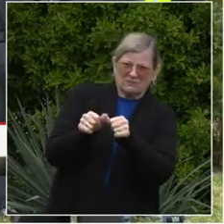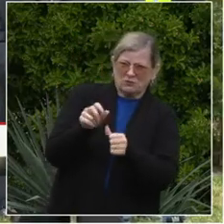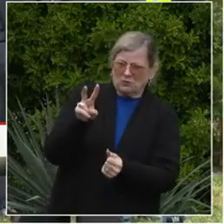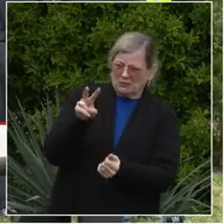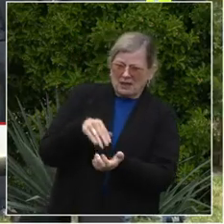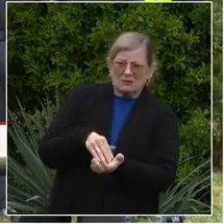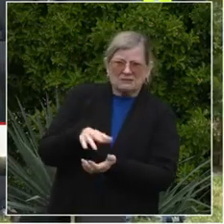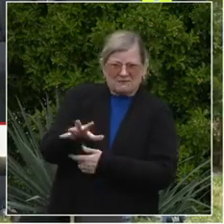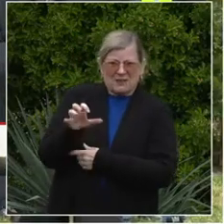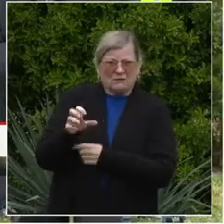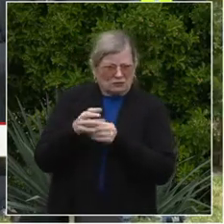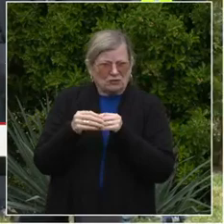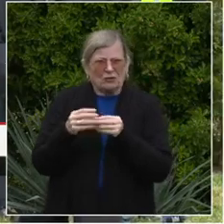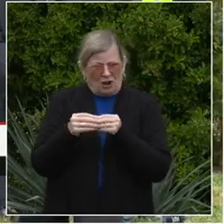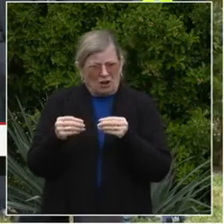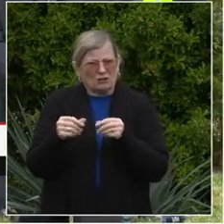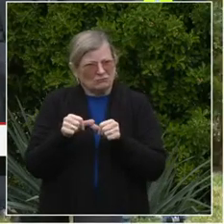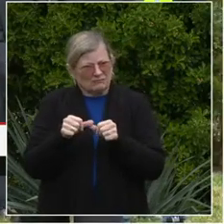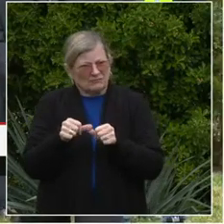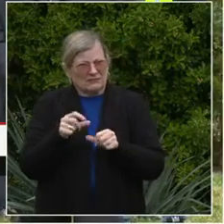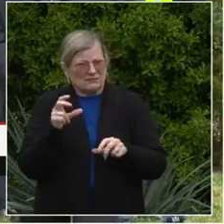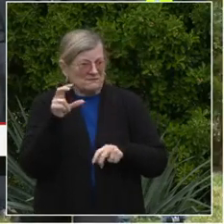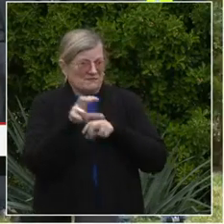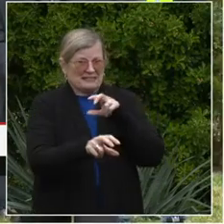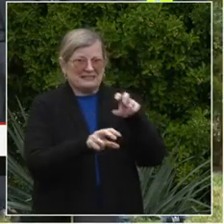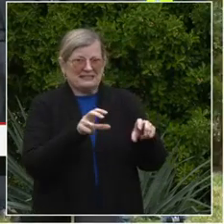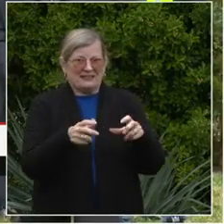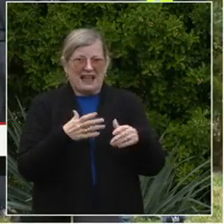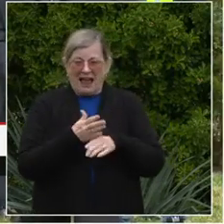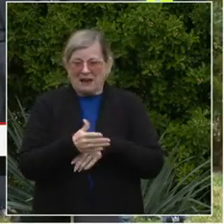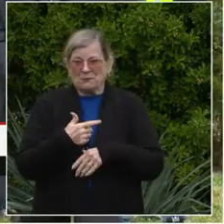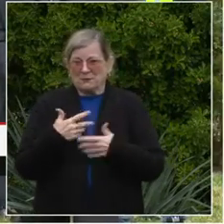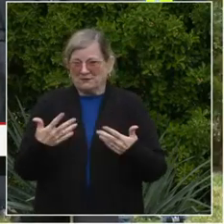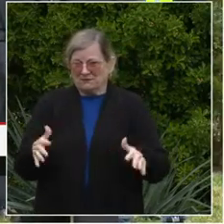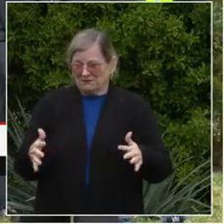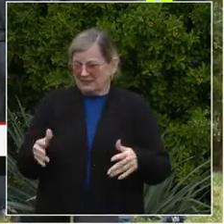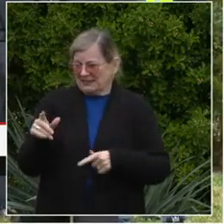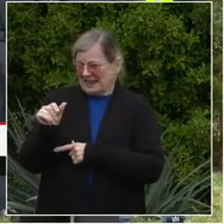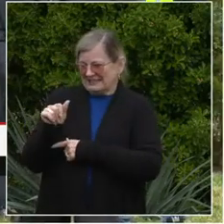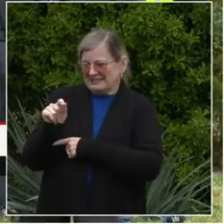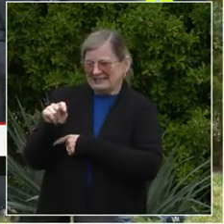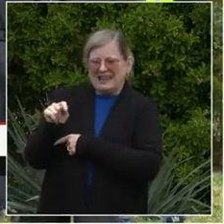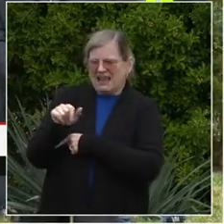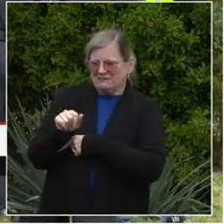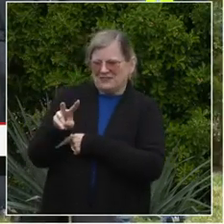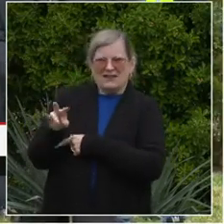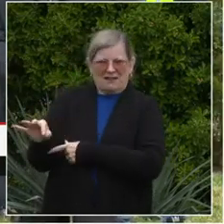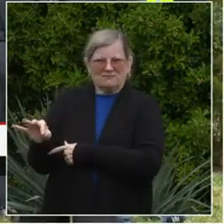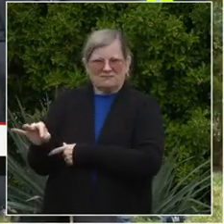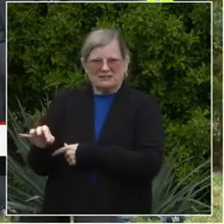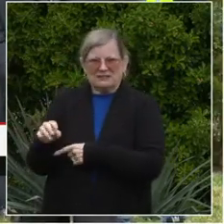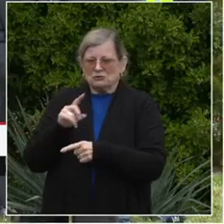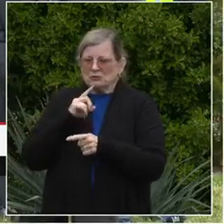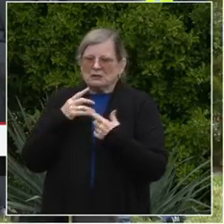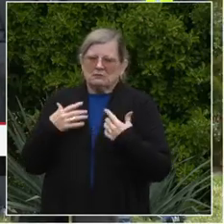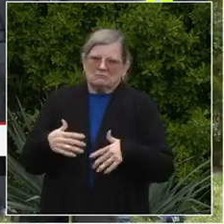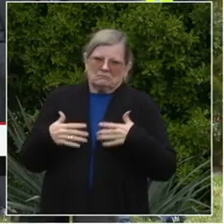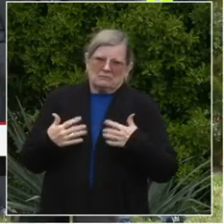$2,500 investment after we finish with the ATF's effort, because it is that important. So I see